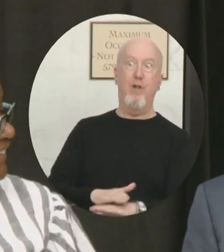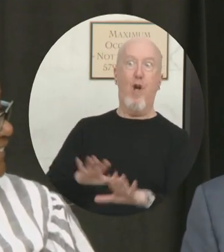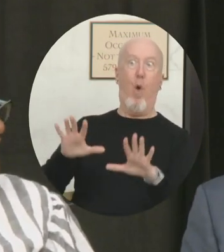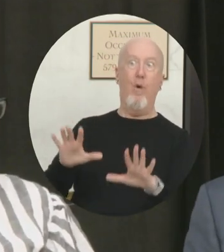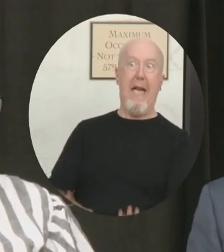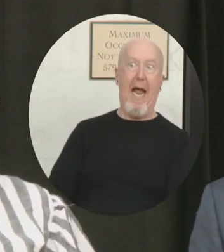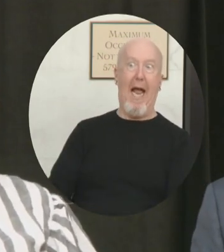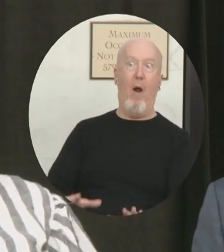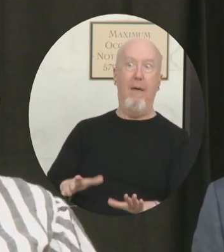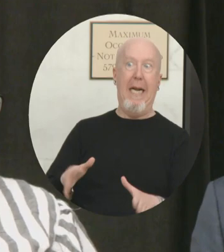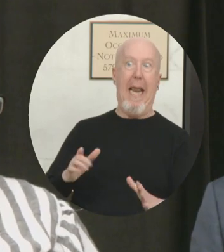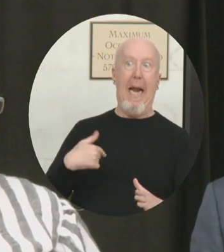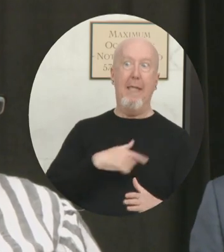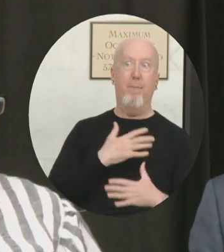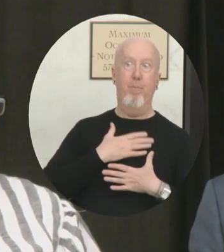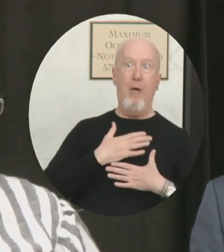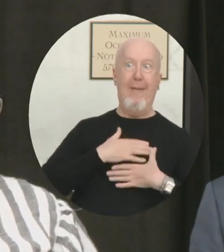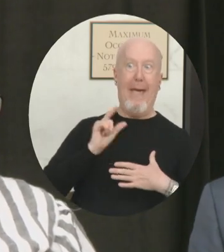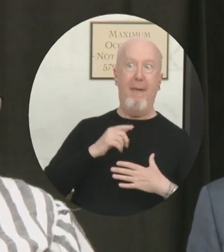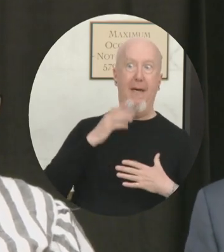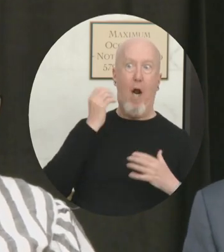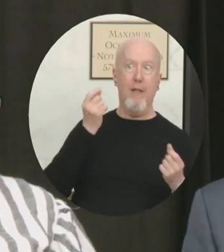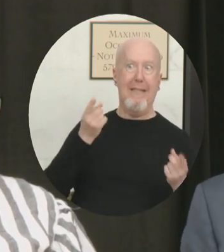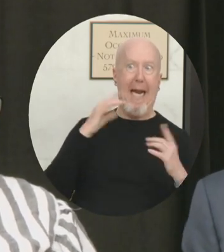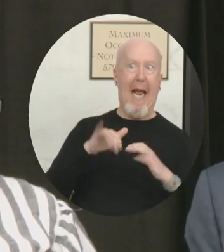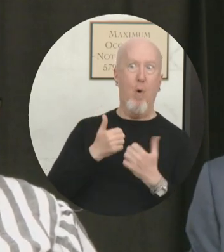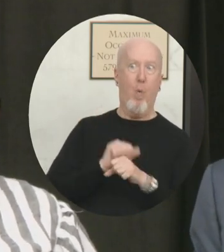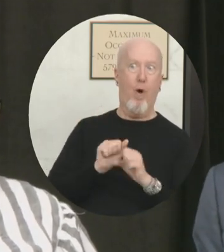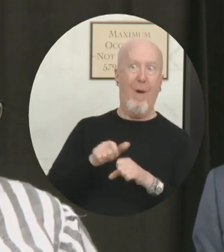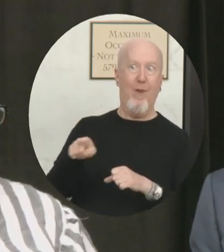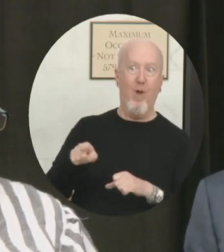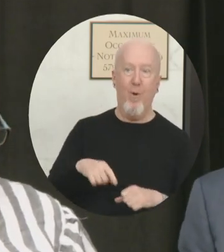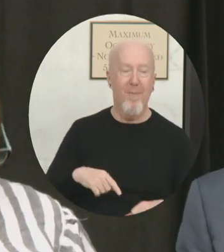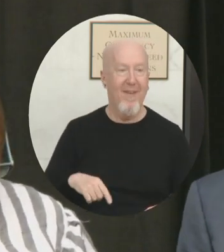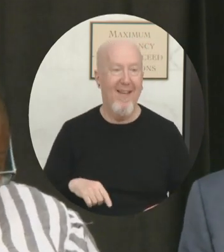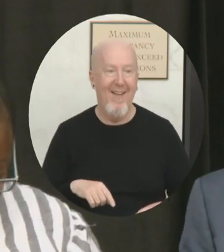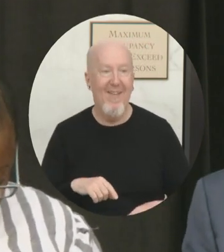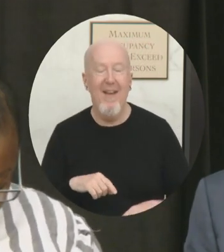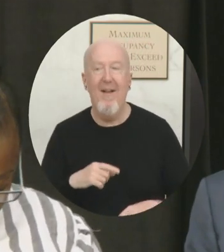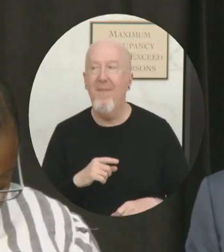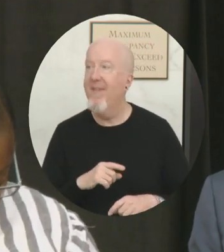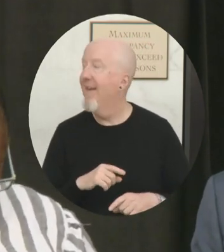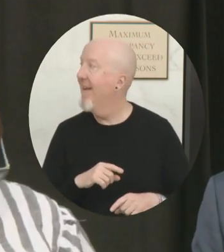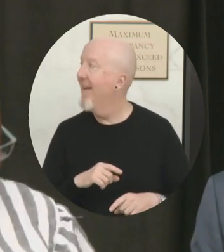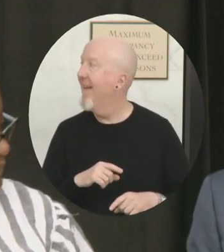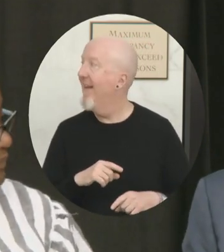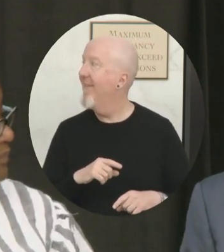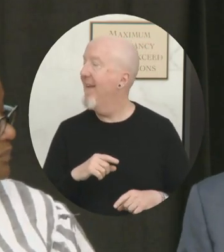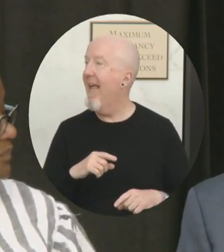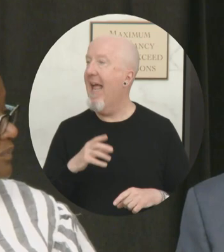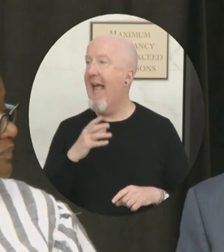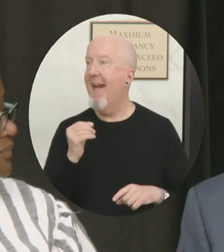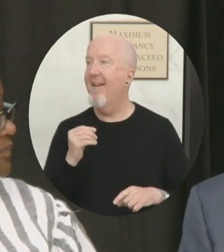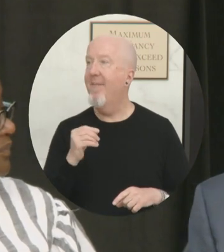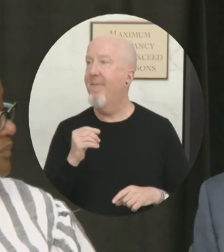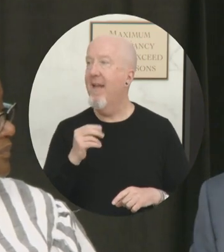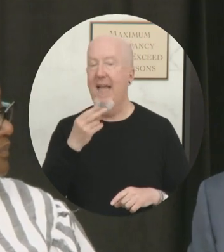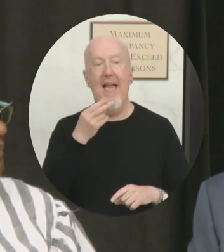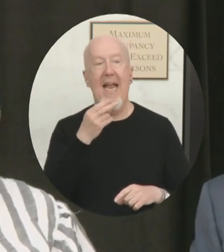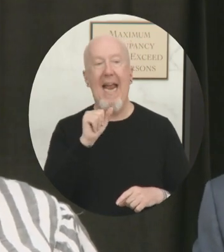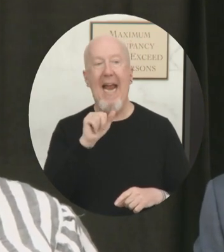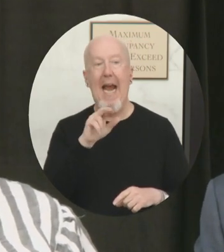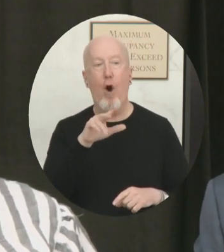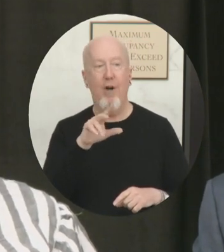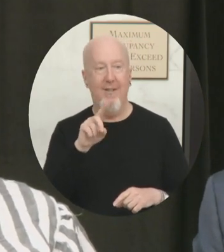kind of breathe a little bit and understand how to work with you guys. So I didn't know anybody, but I did know Harold Brooks. And Harold and